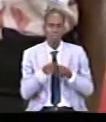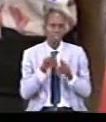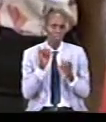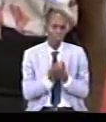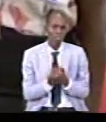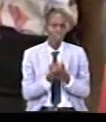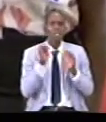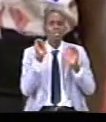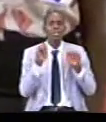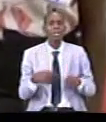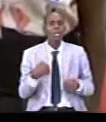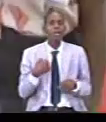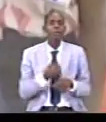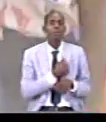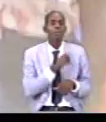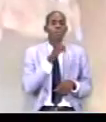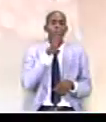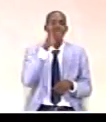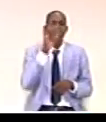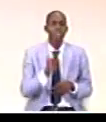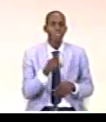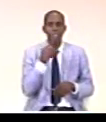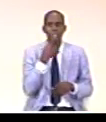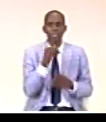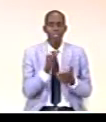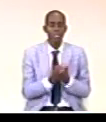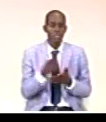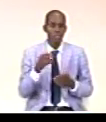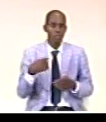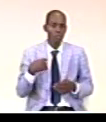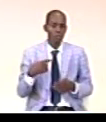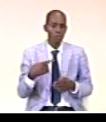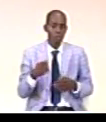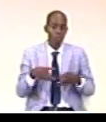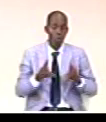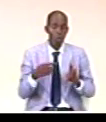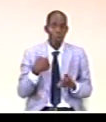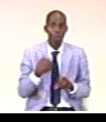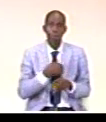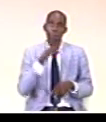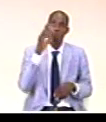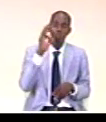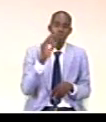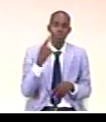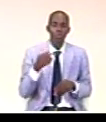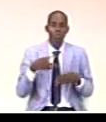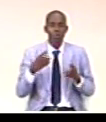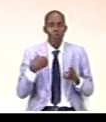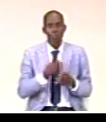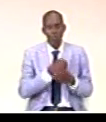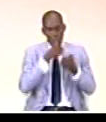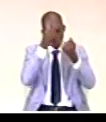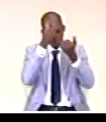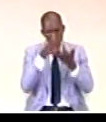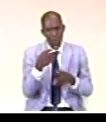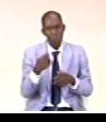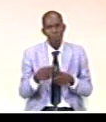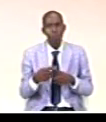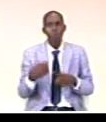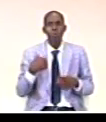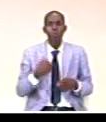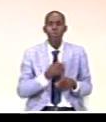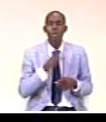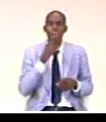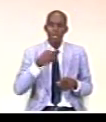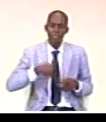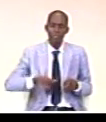truly say that the way we preach the word, the way we obey the word, the letter of the word, the spirit of the word, we are still doing the